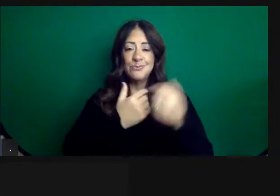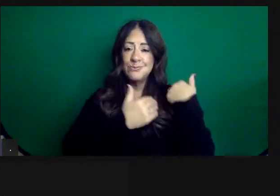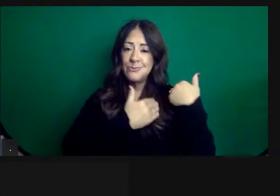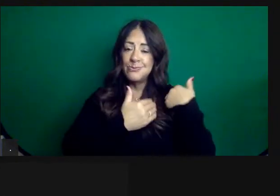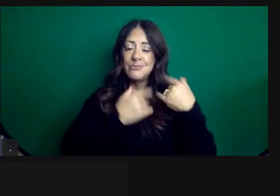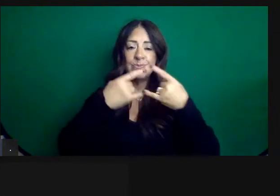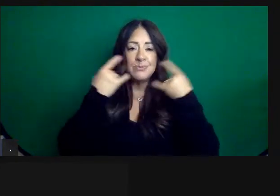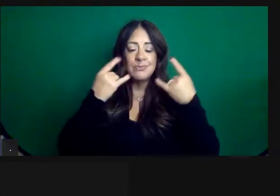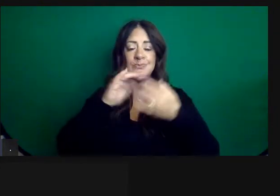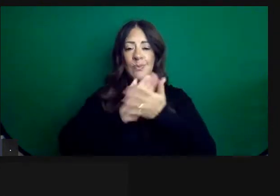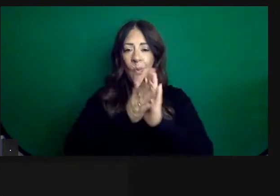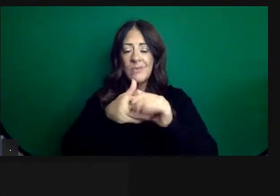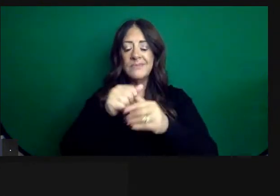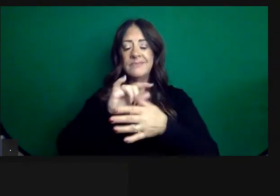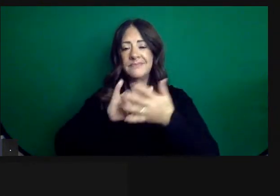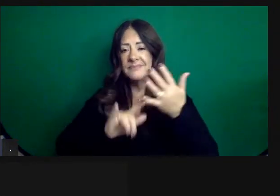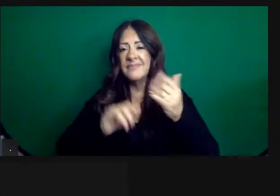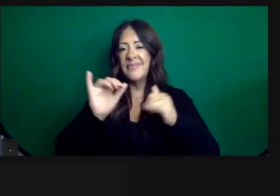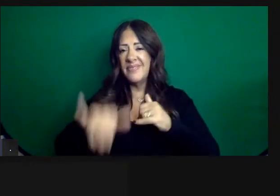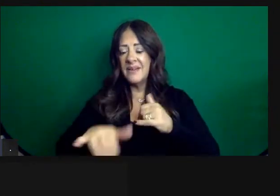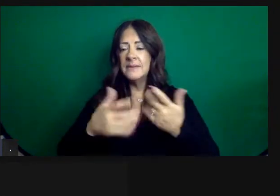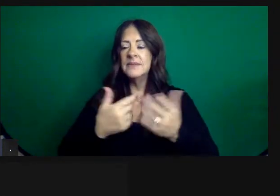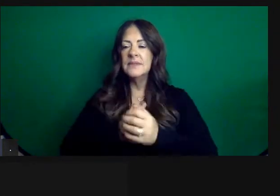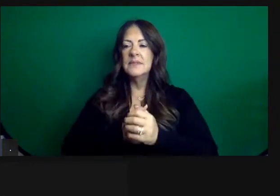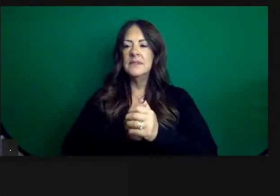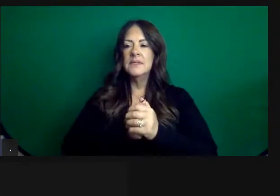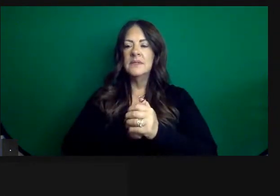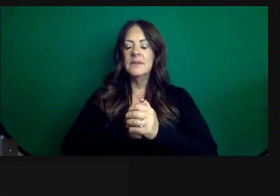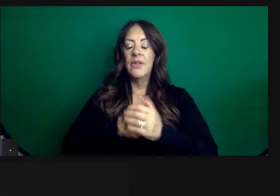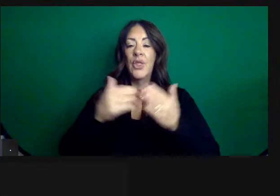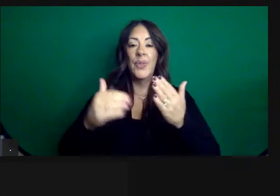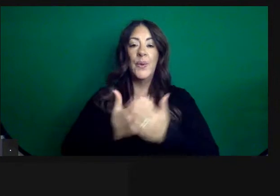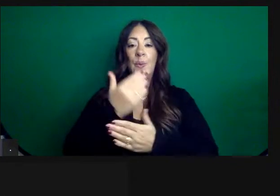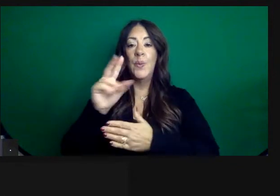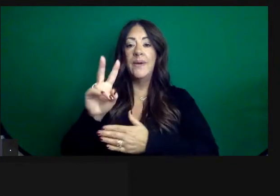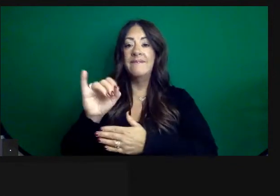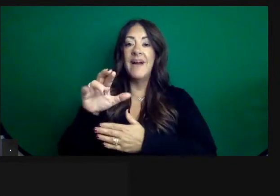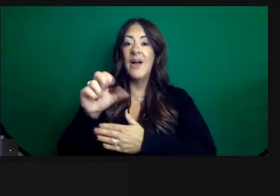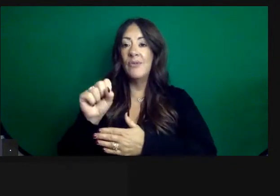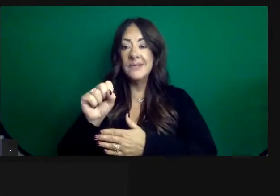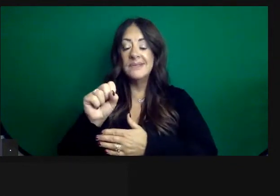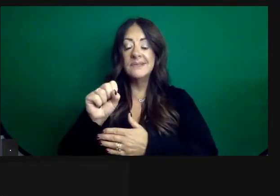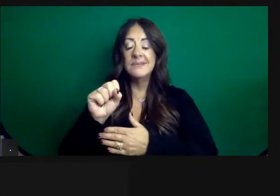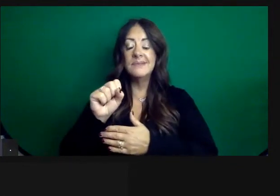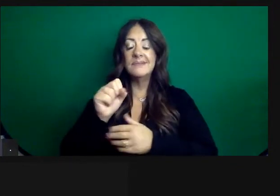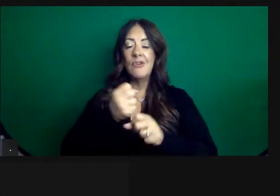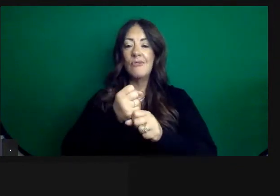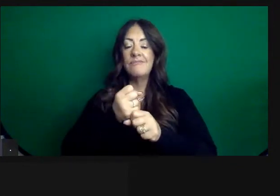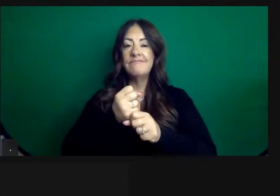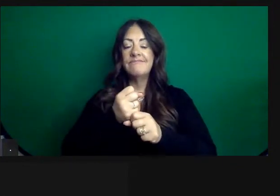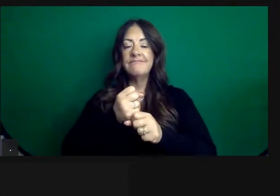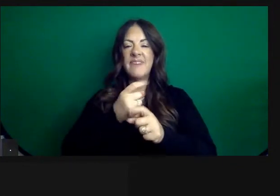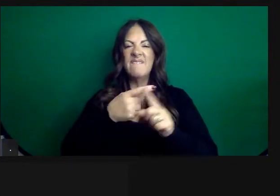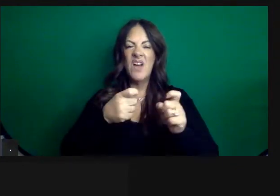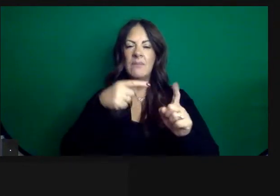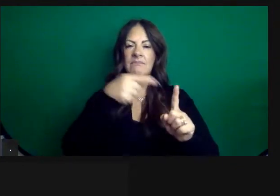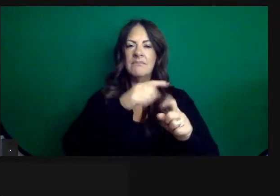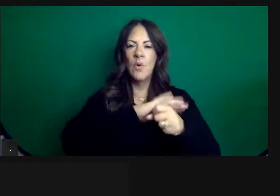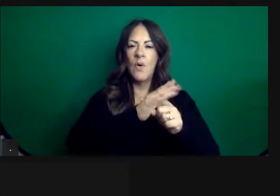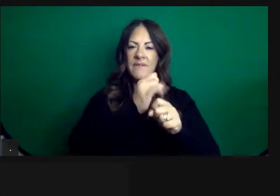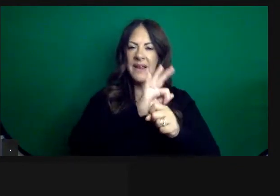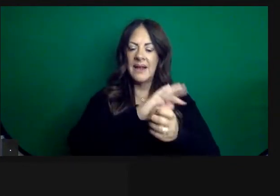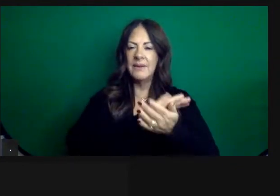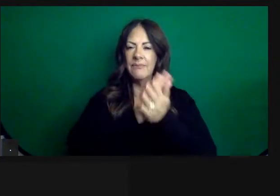on this. The variants, of course, create another wild card, another unknown. Those that are